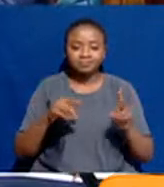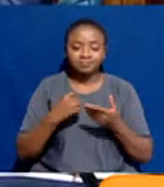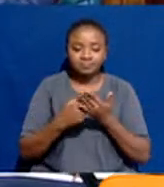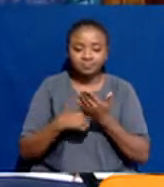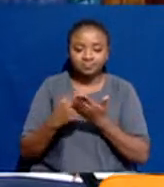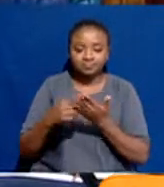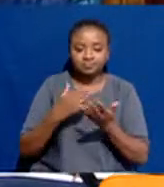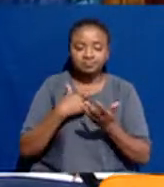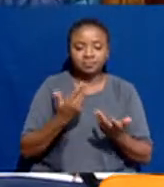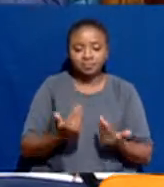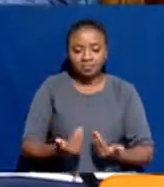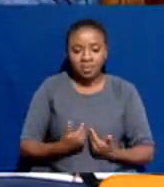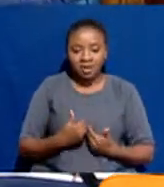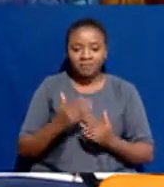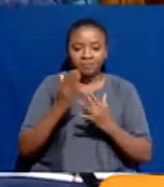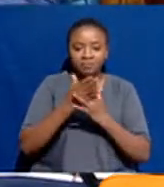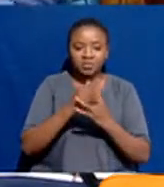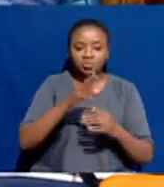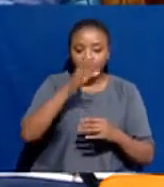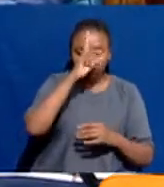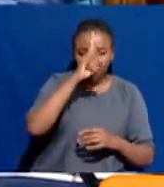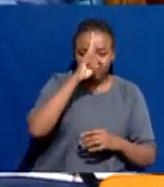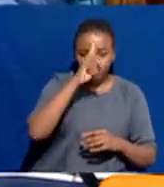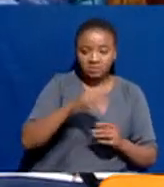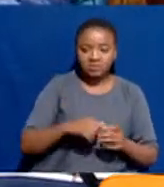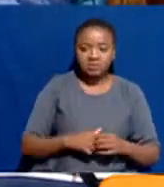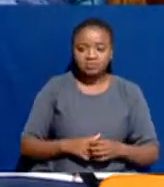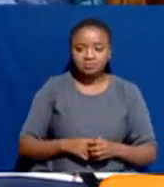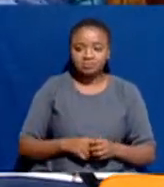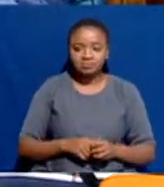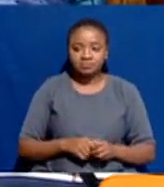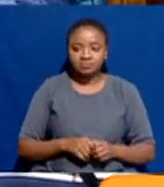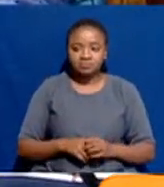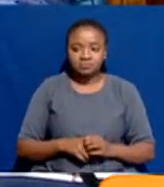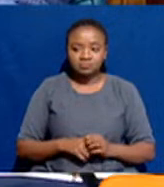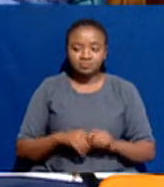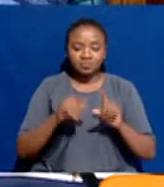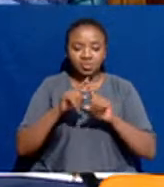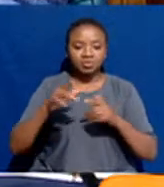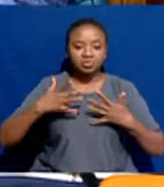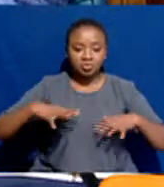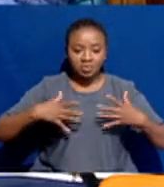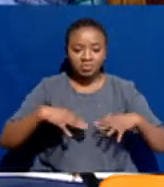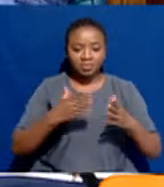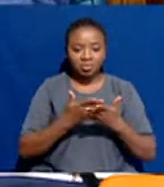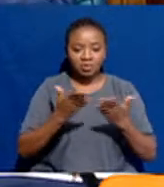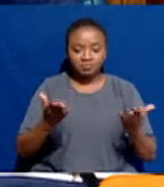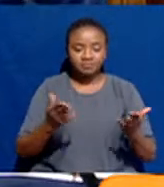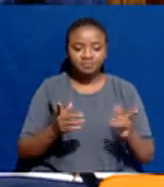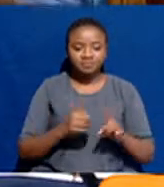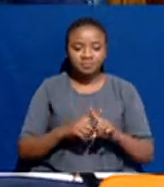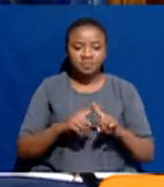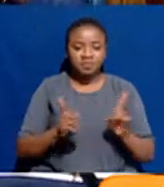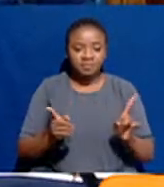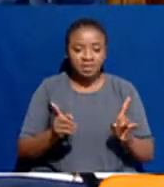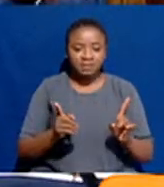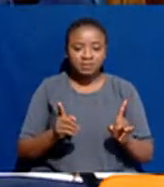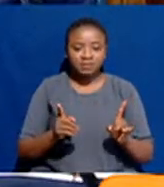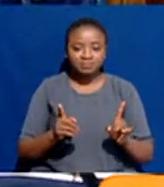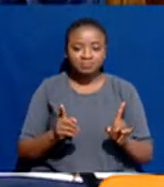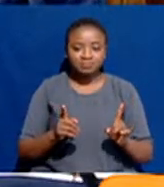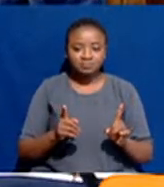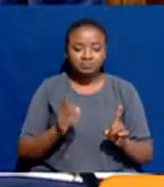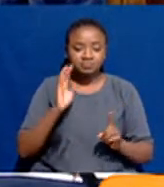between the police, mm-hmm. You know, and the citizens. Yeah. But let's not